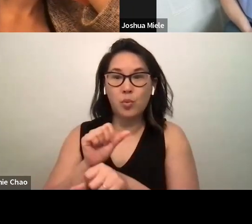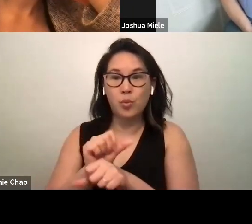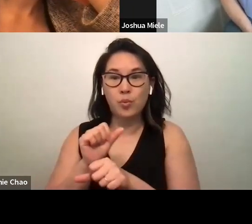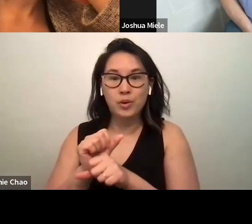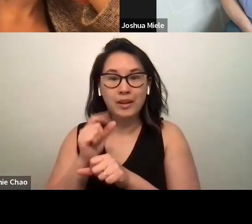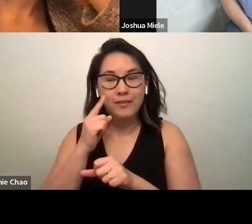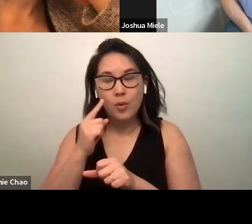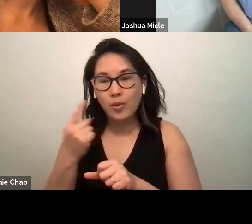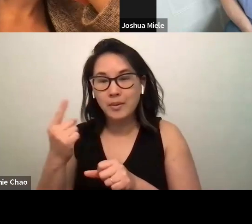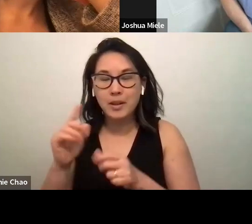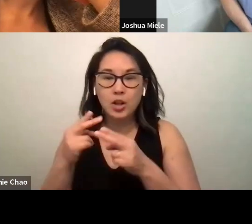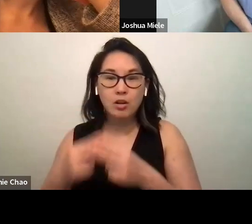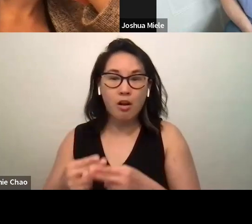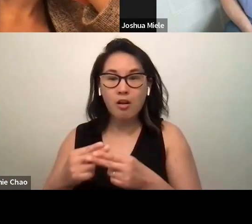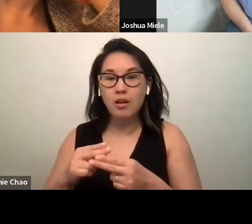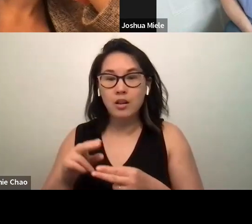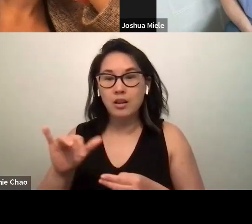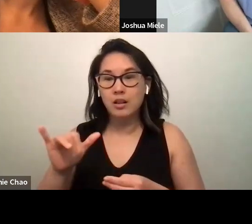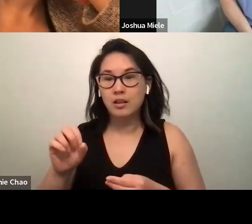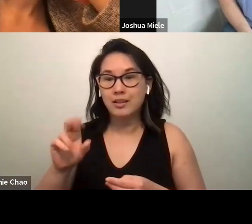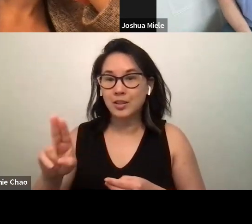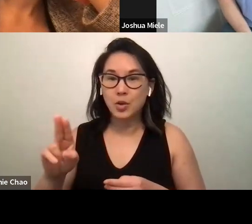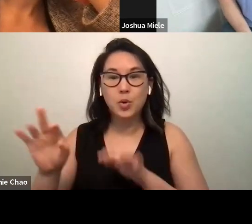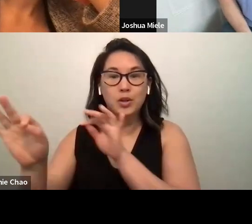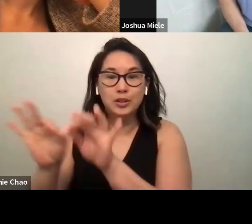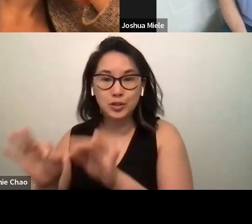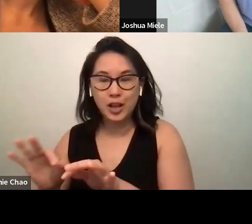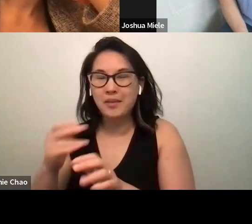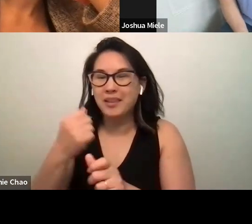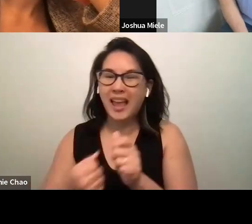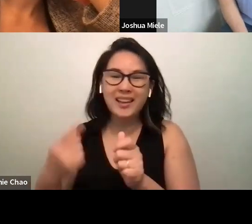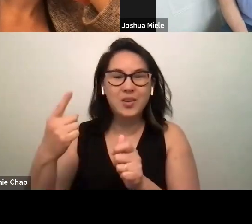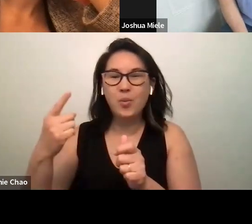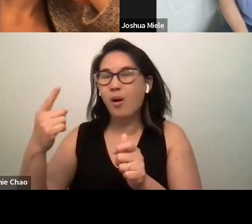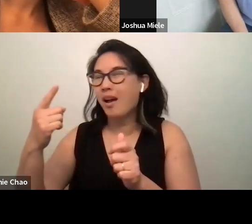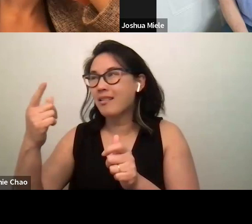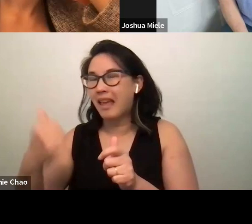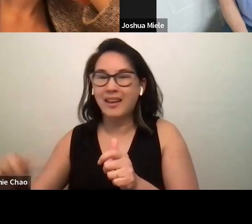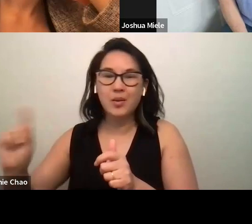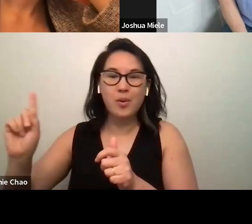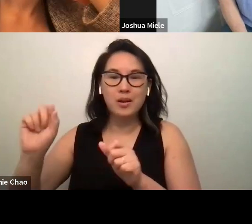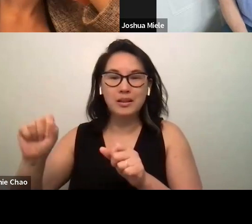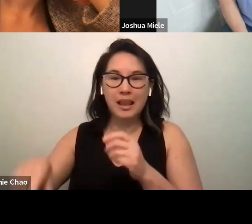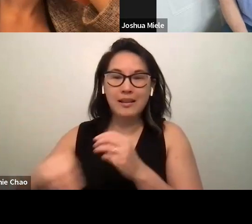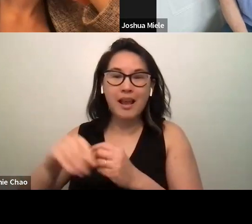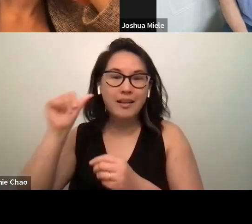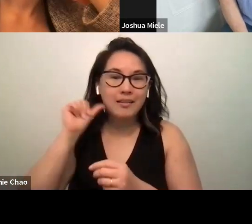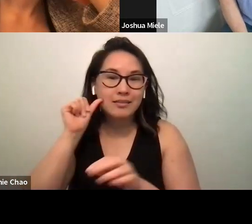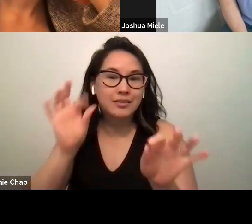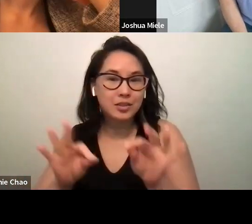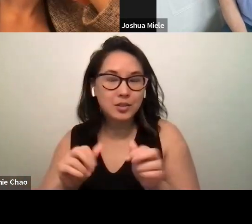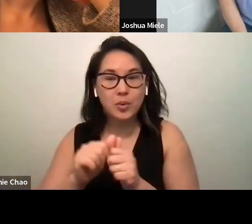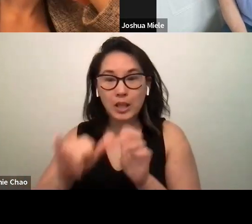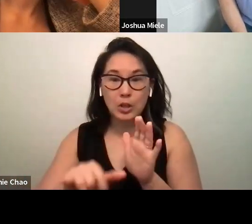UDescribe that allows anybody anywhere to add audio description to YouTube videos. And one of the great things that we found with